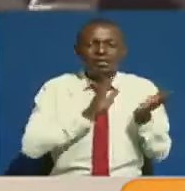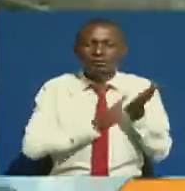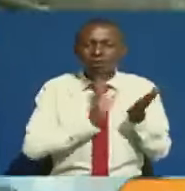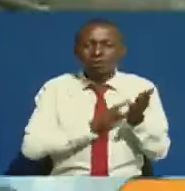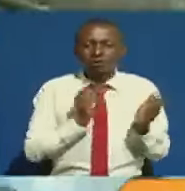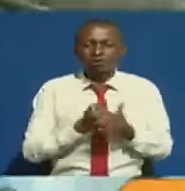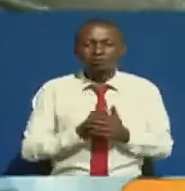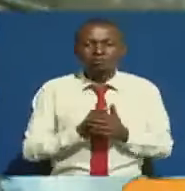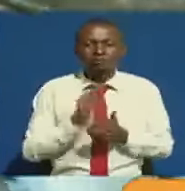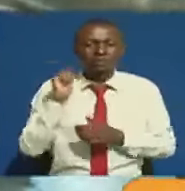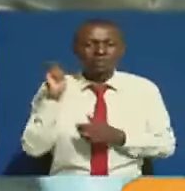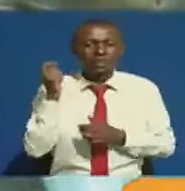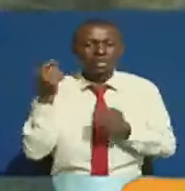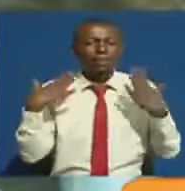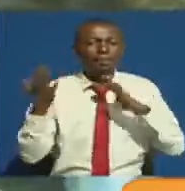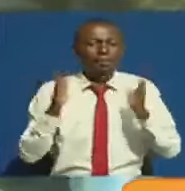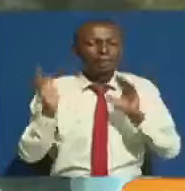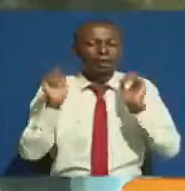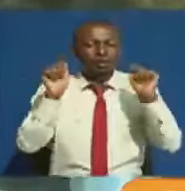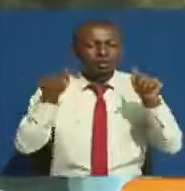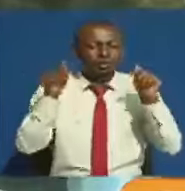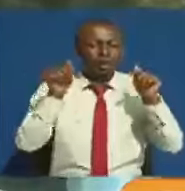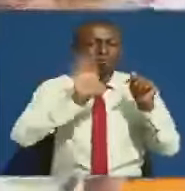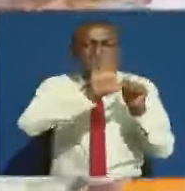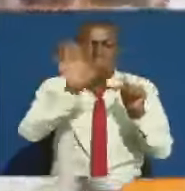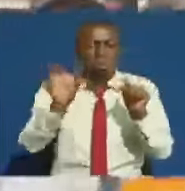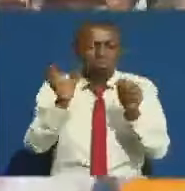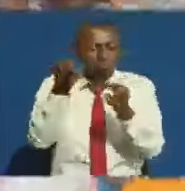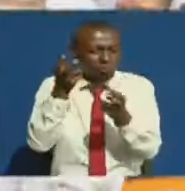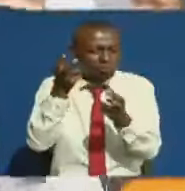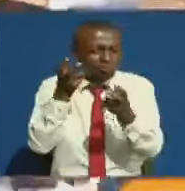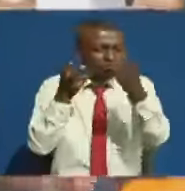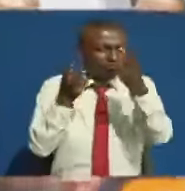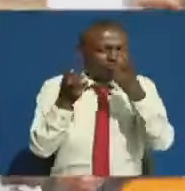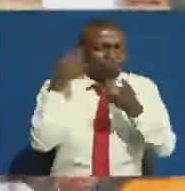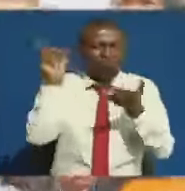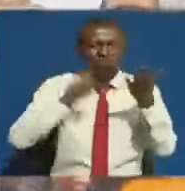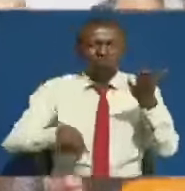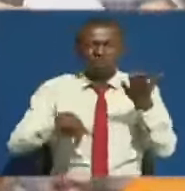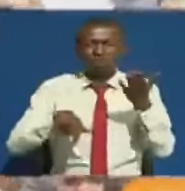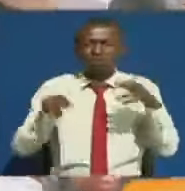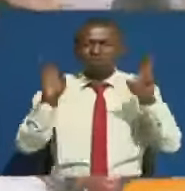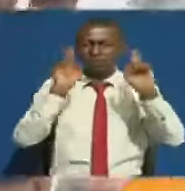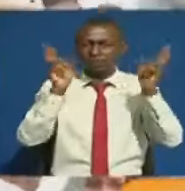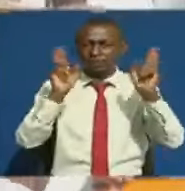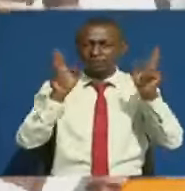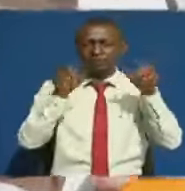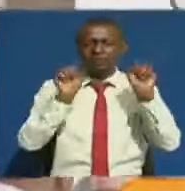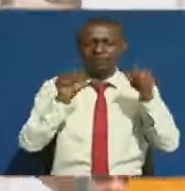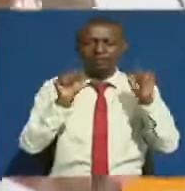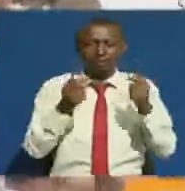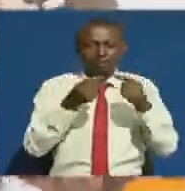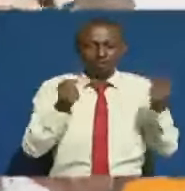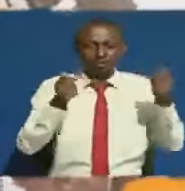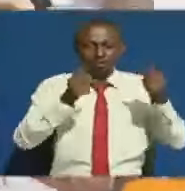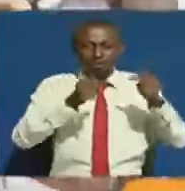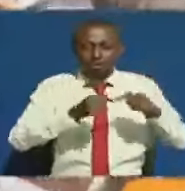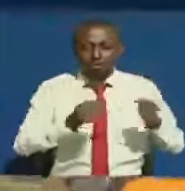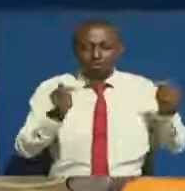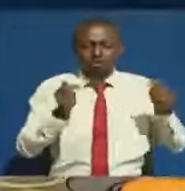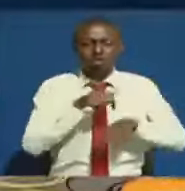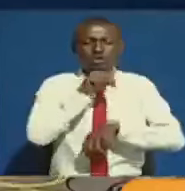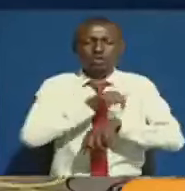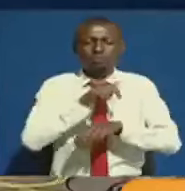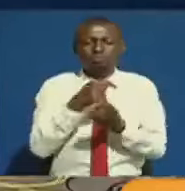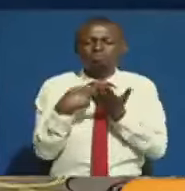demands by Kenyans, the coalition party says it was ready to take on the opposition coalition during the